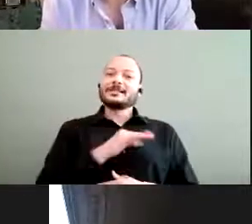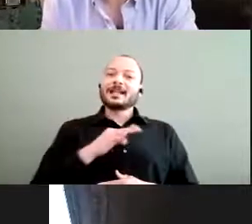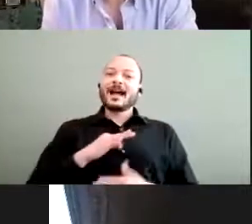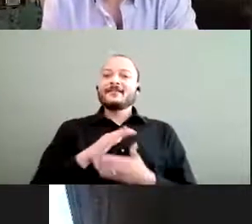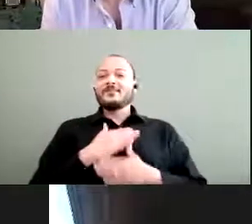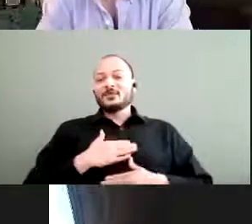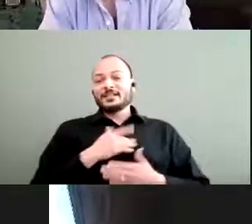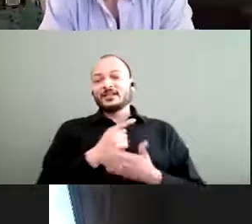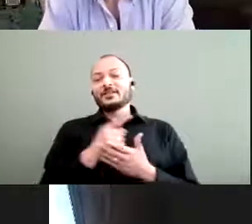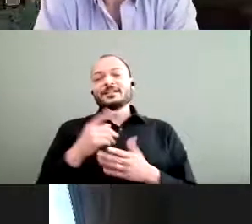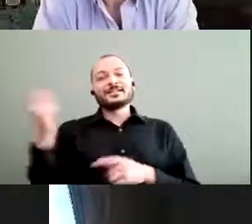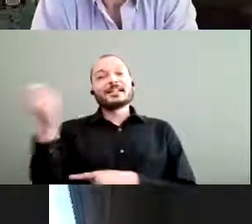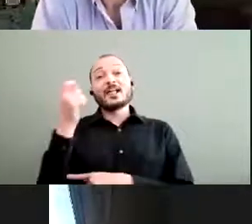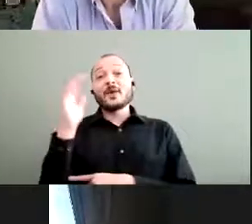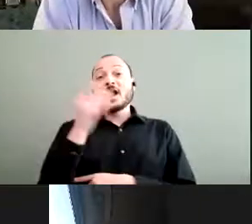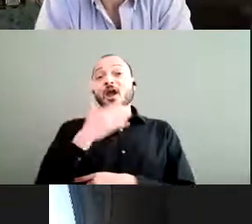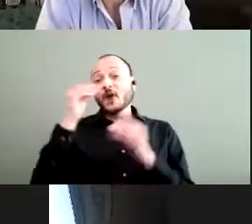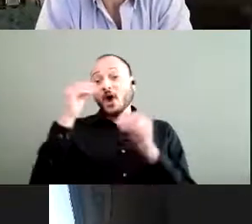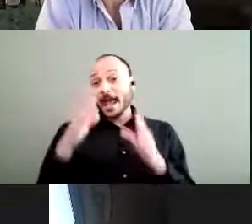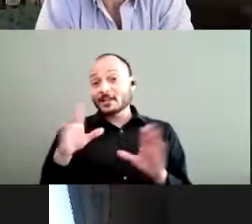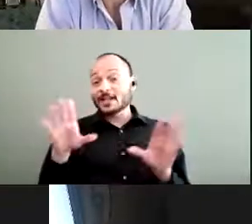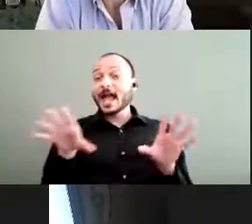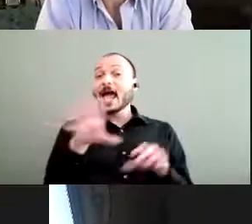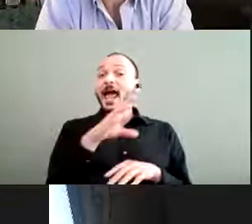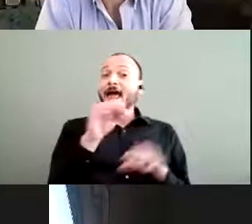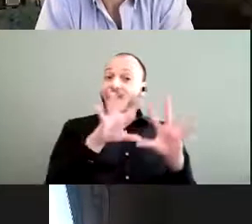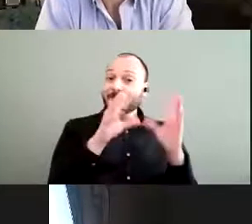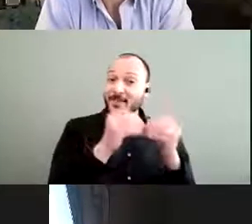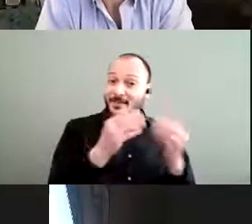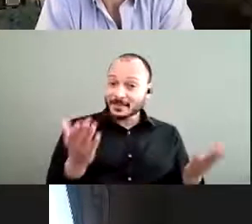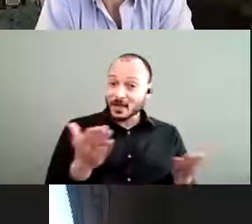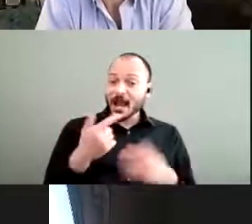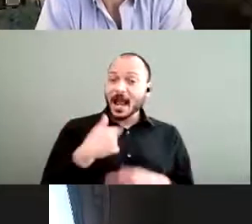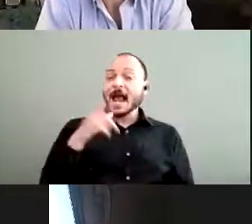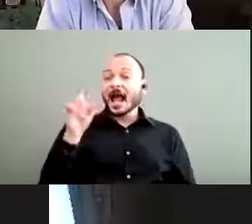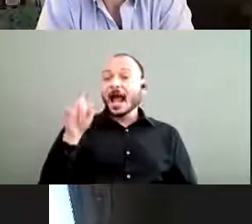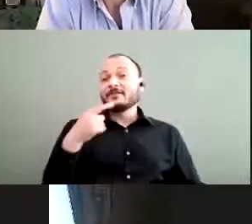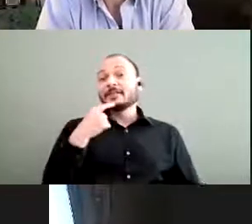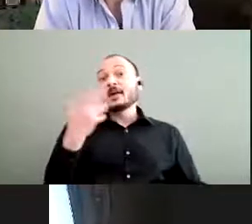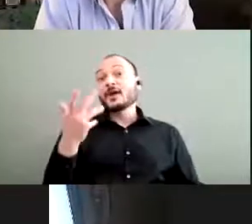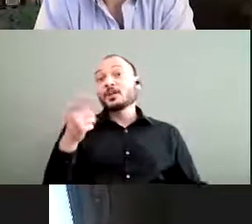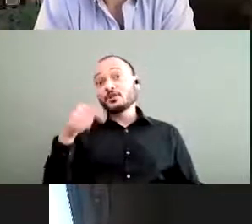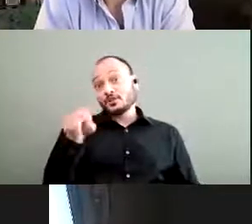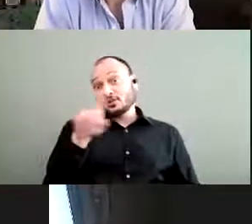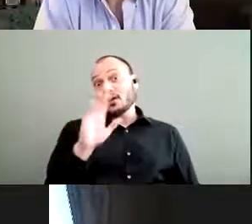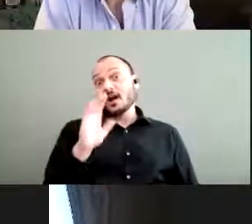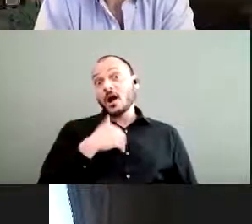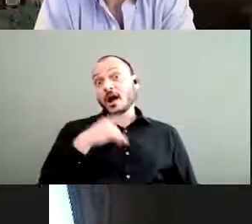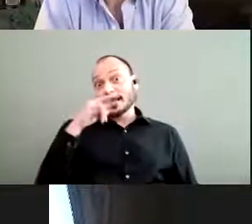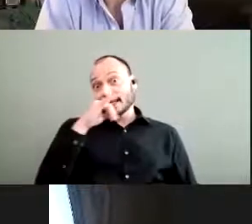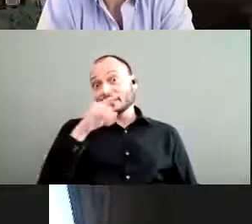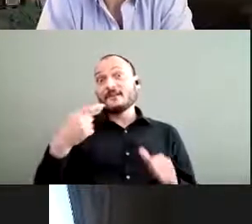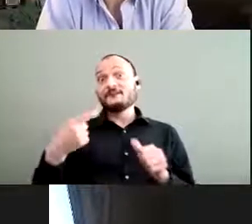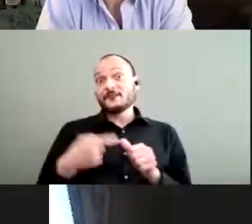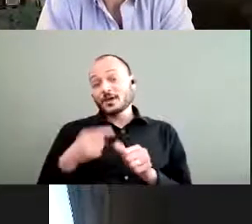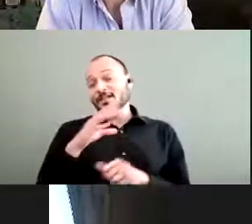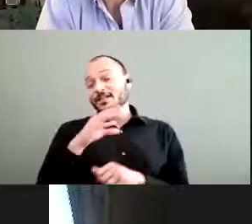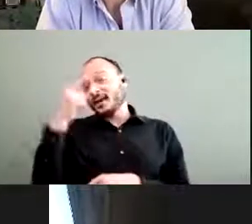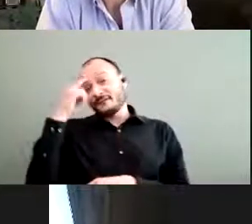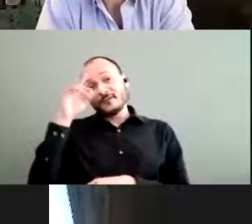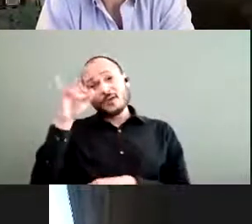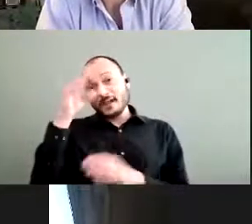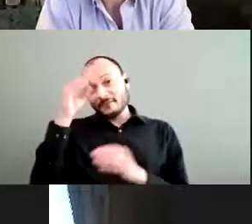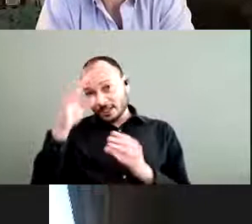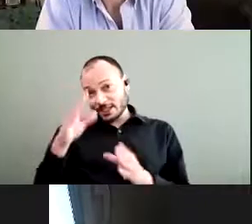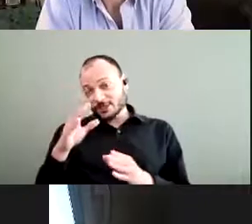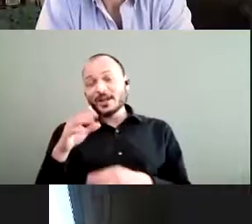our educators. And for the families on the line, I just have to say, you are our kids' first and forever teachers. So